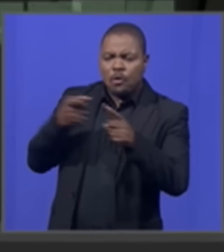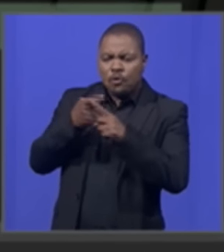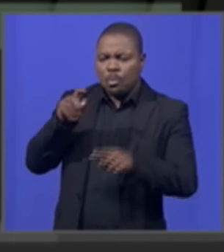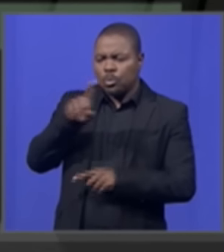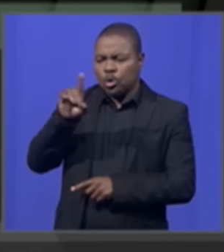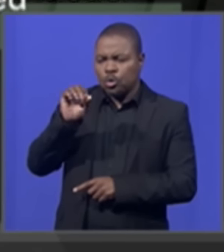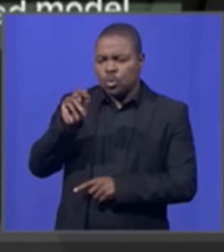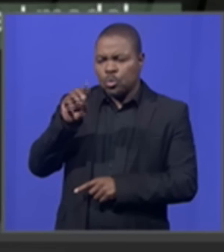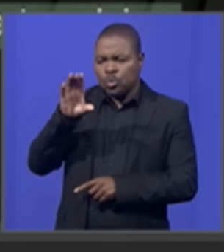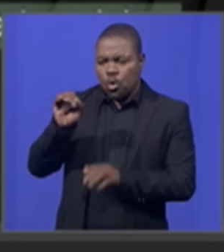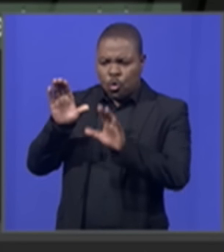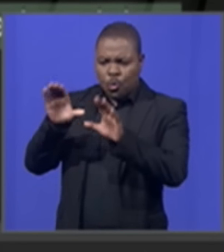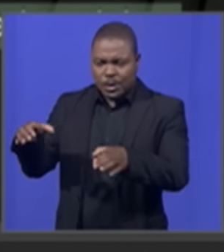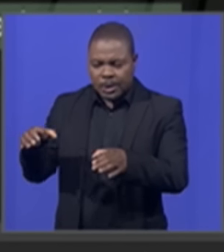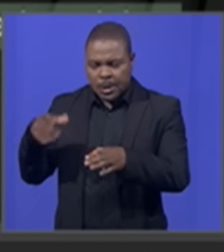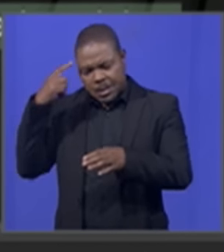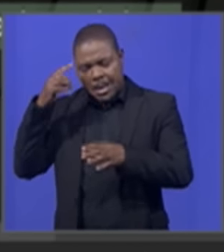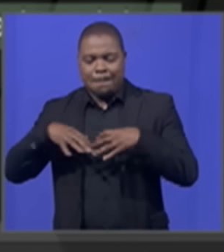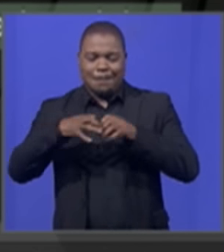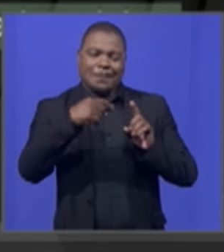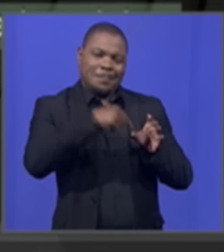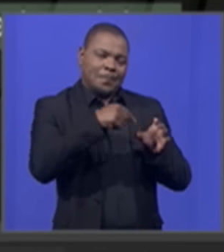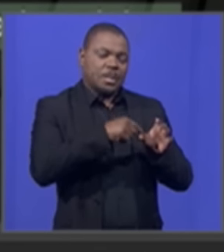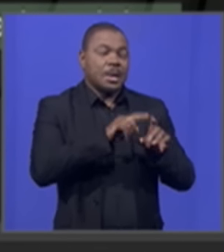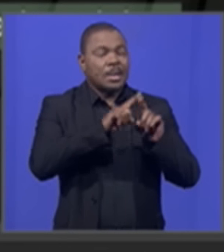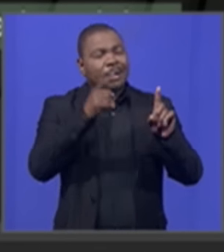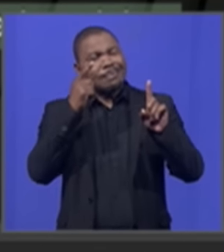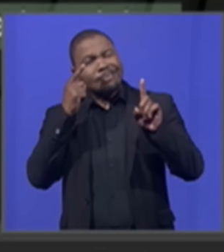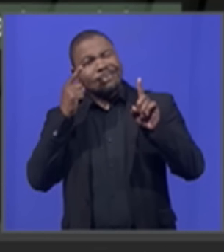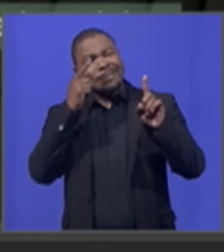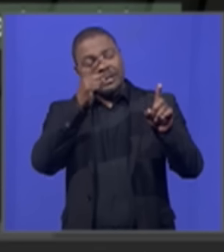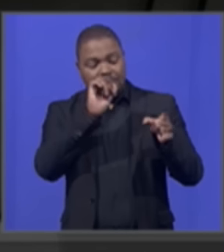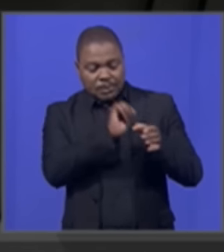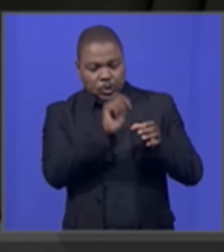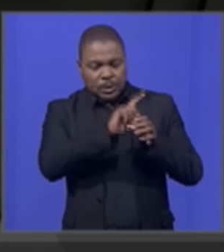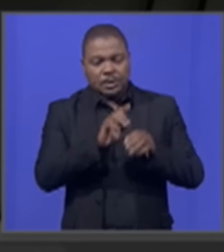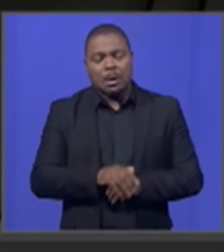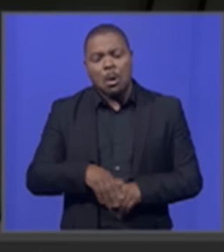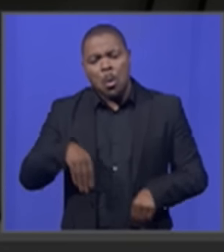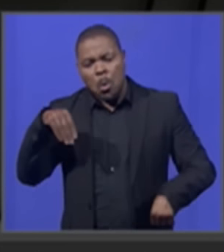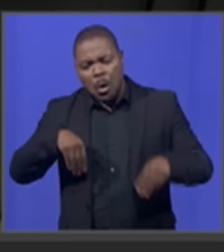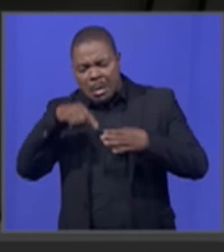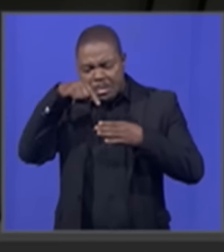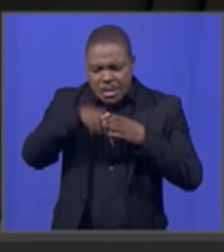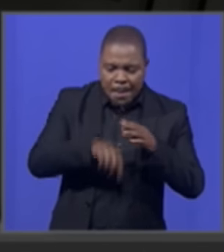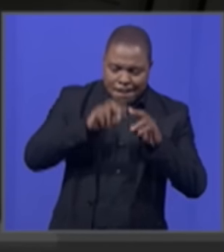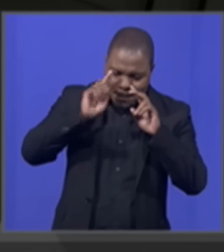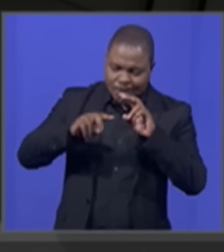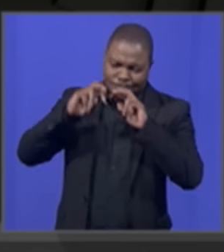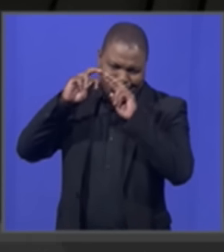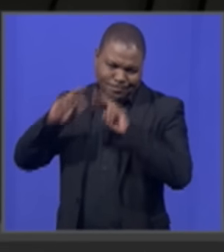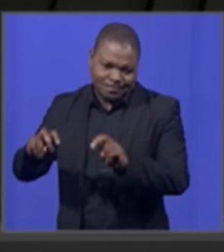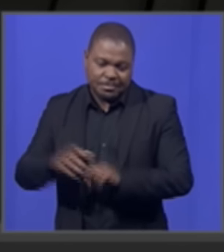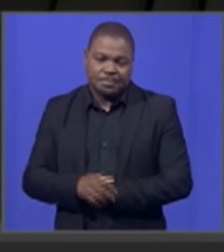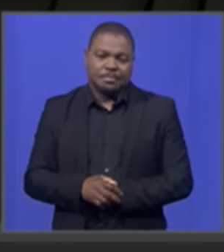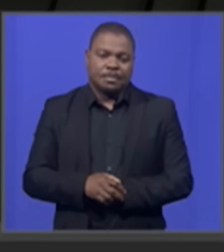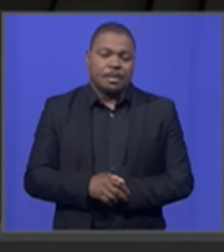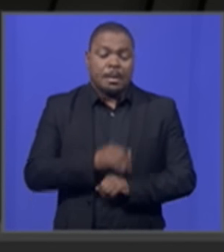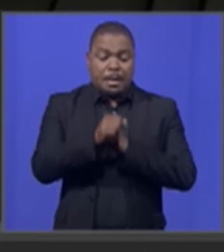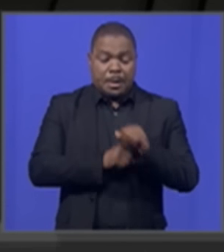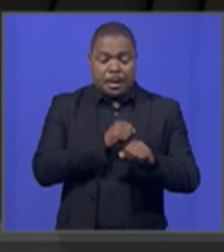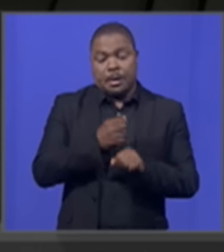ya Zondo gomme maikemišetšo magolo a yona e be e le go šogana le bomenetša bjo bo tseneletšego. Ngwageng wa